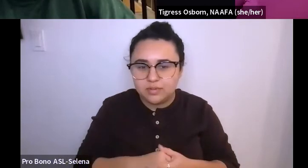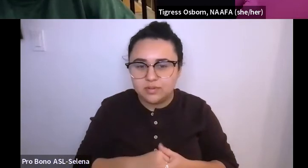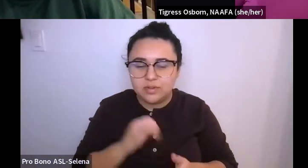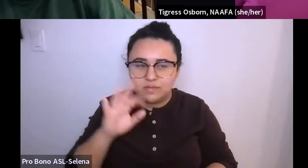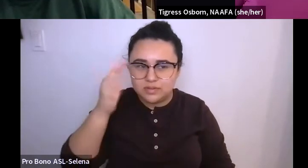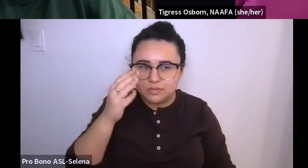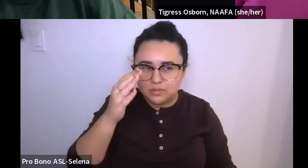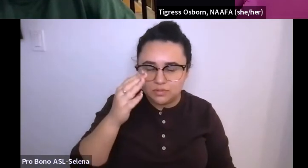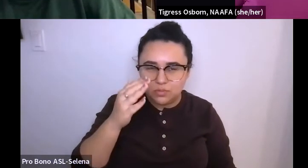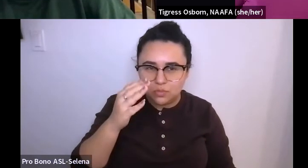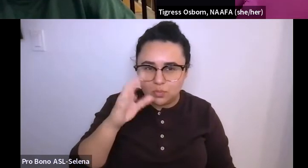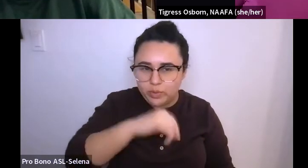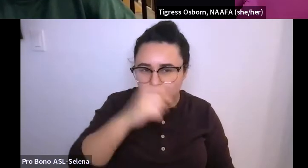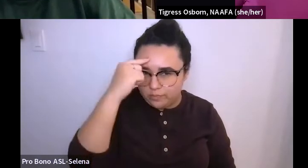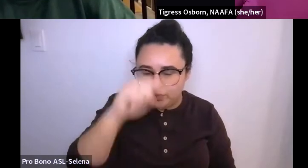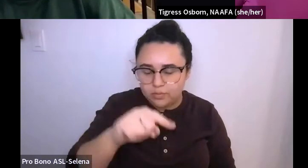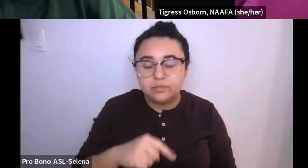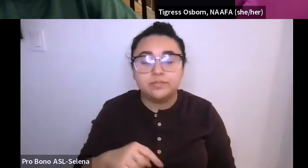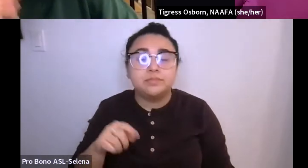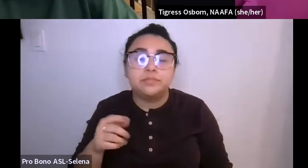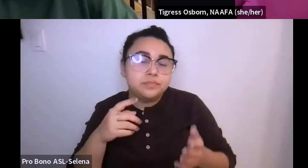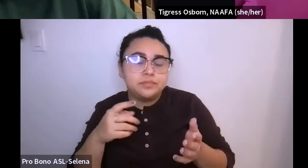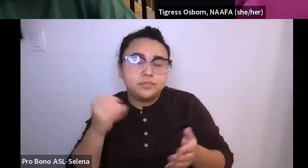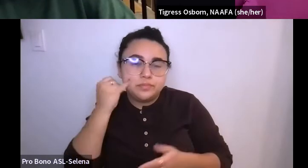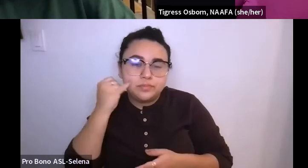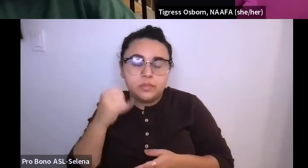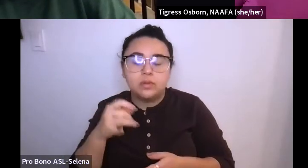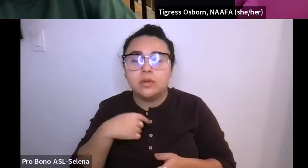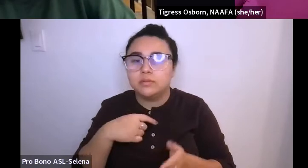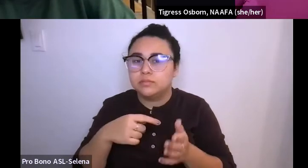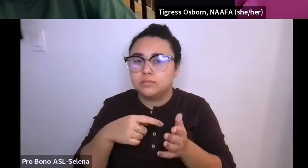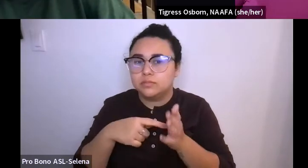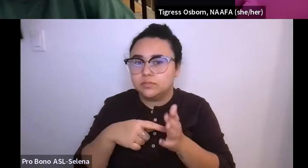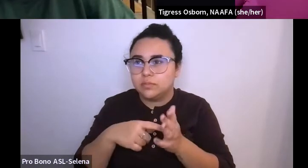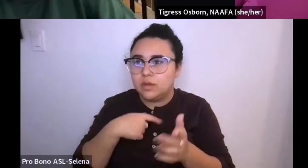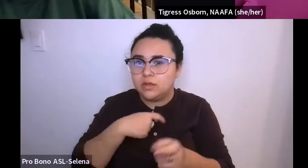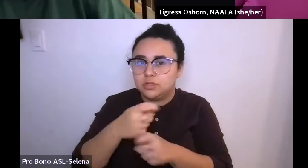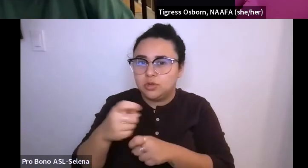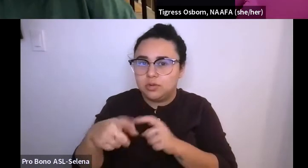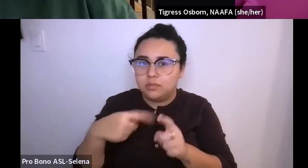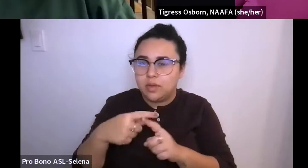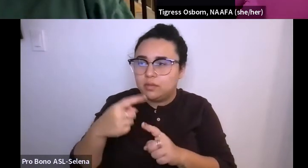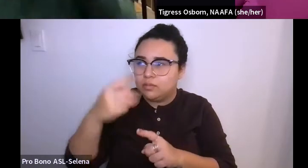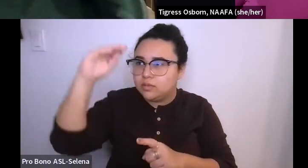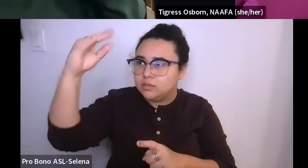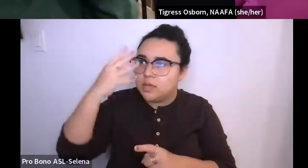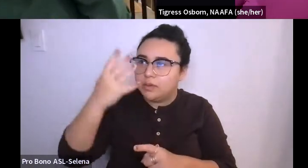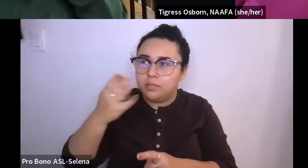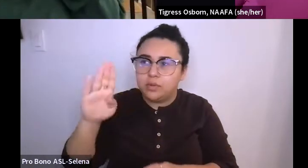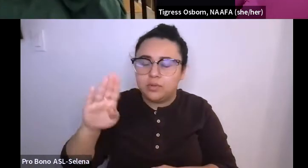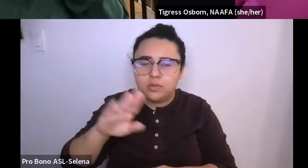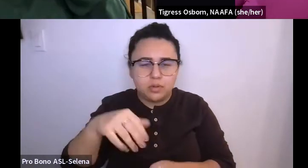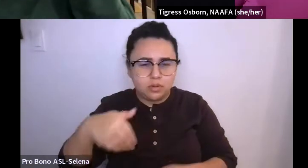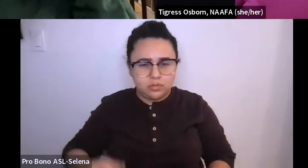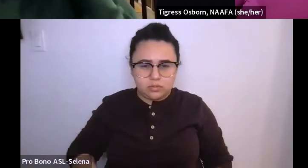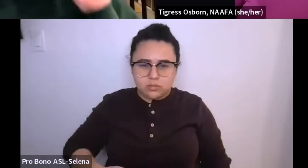to you. Like if I started joking about how the sun is blue, your instinct wouldn't be to laugh. Your instinct